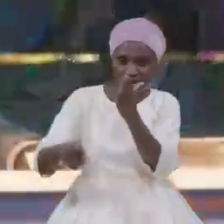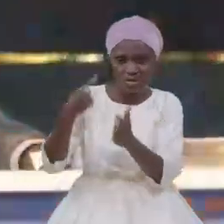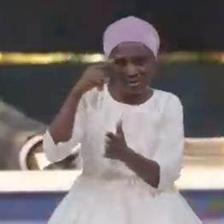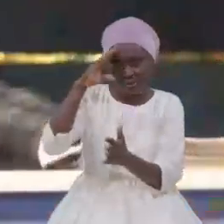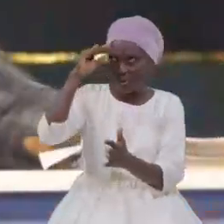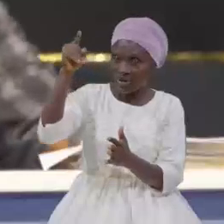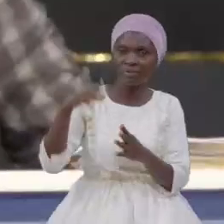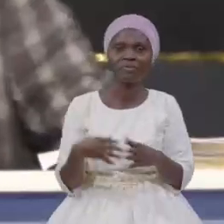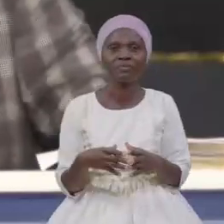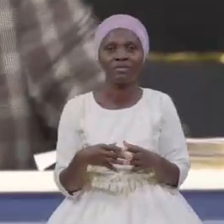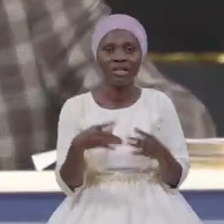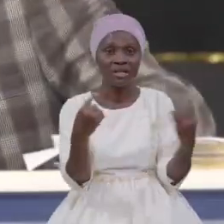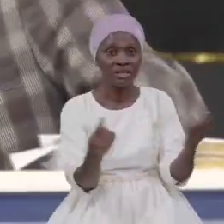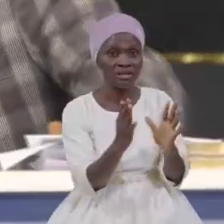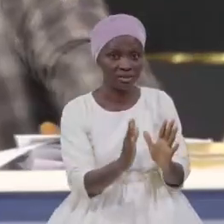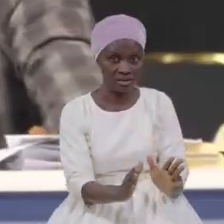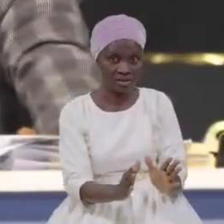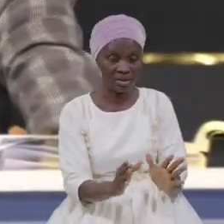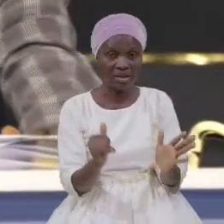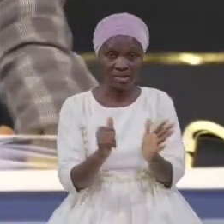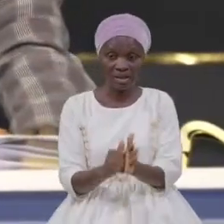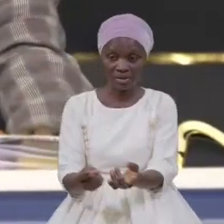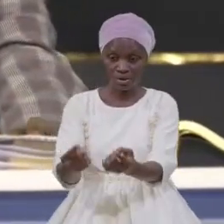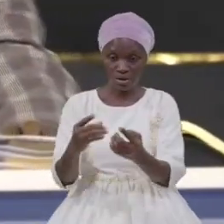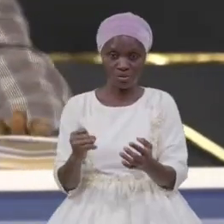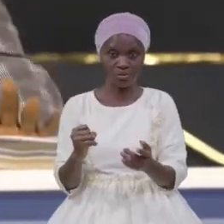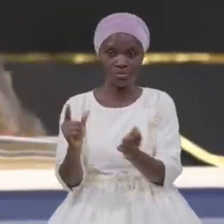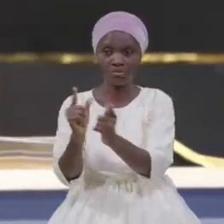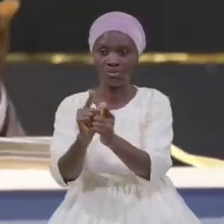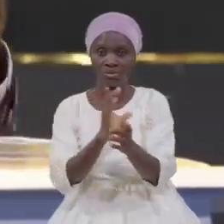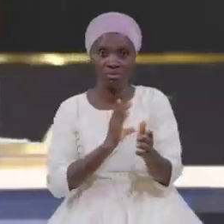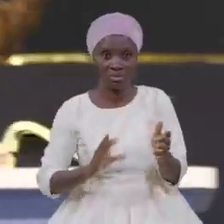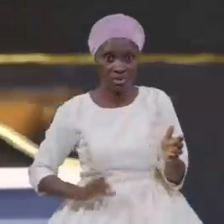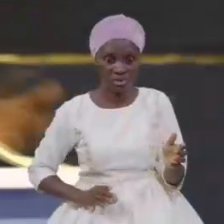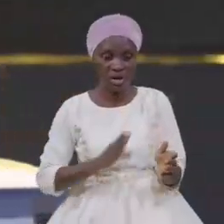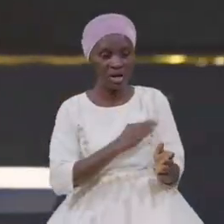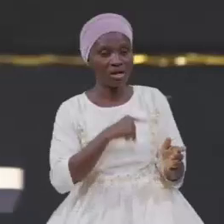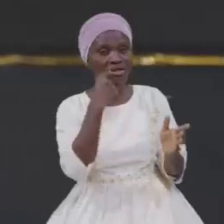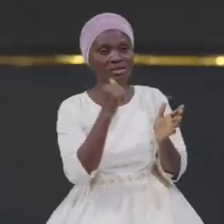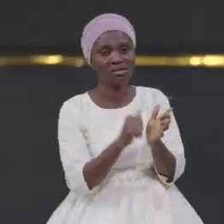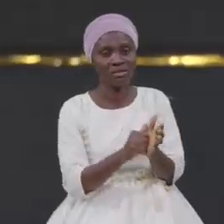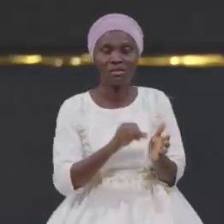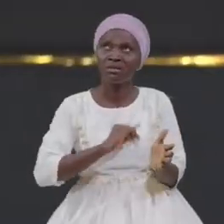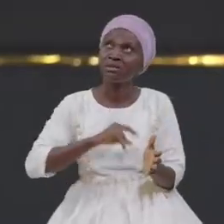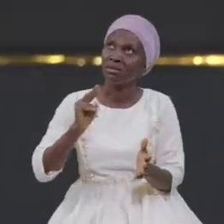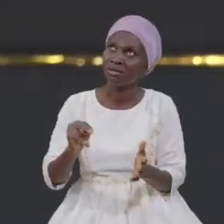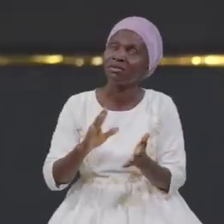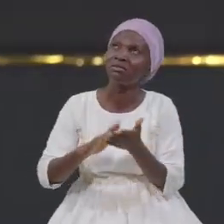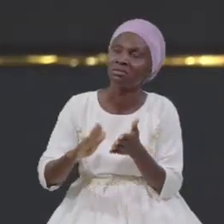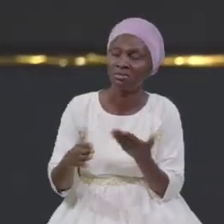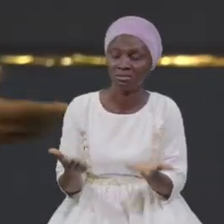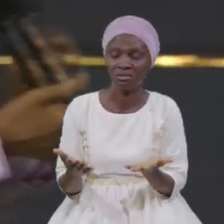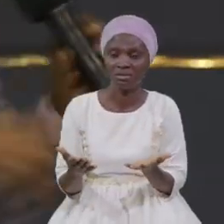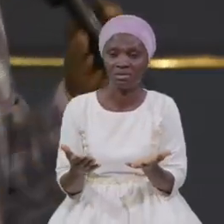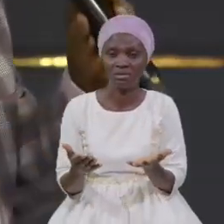The sinner that comes to Christ and he says, I need forgiveness, I